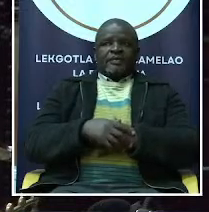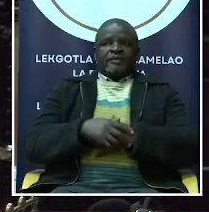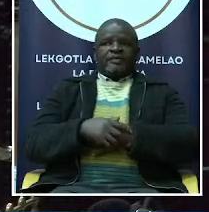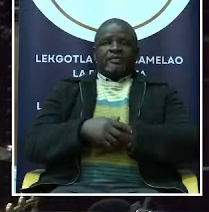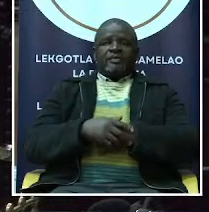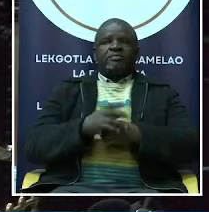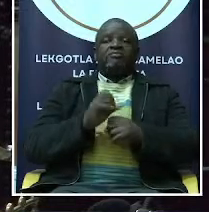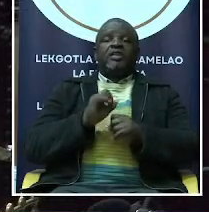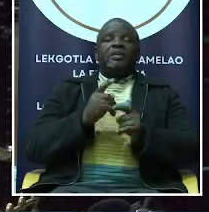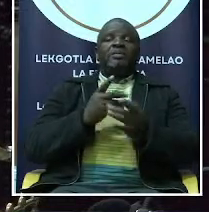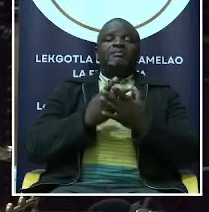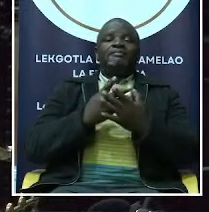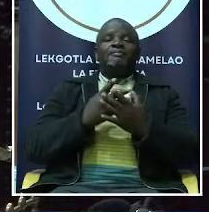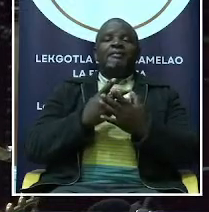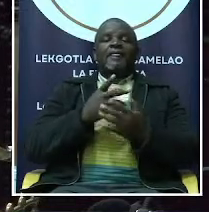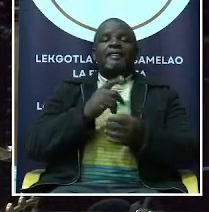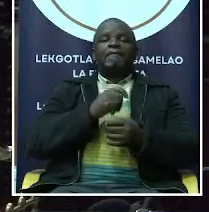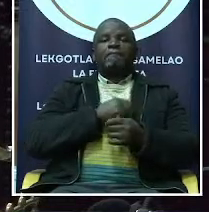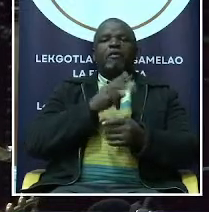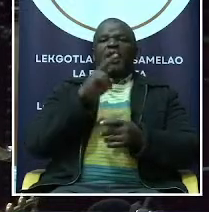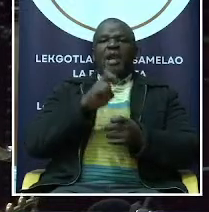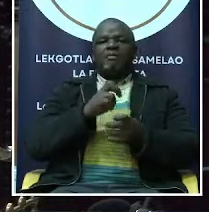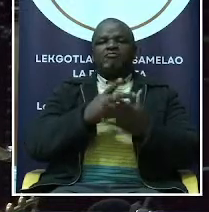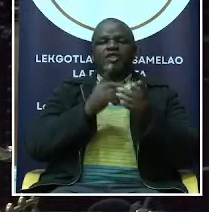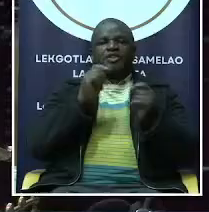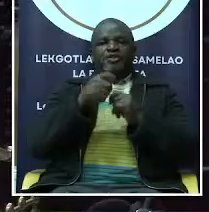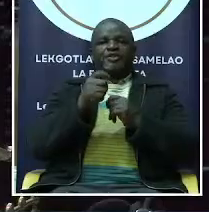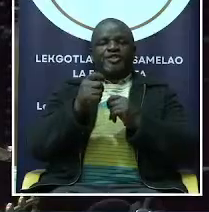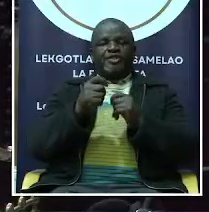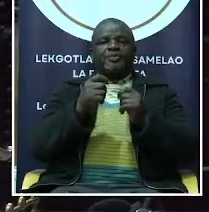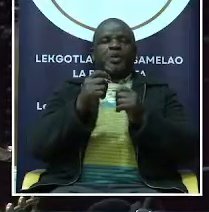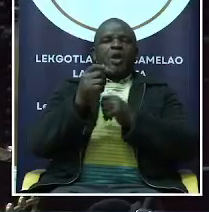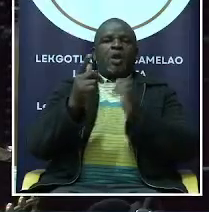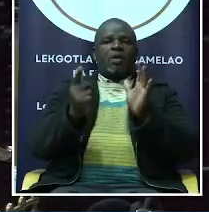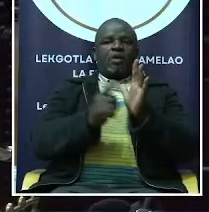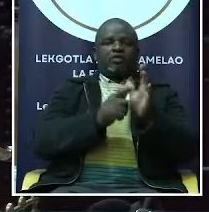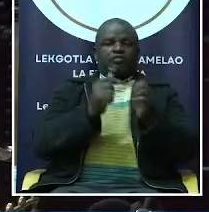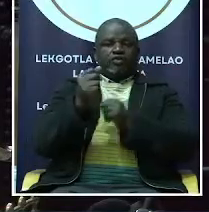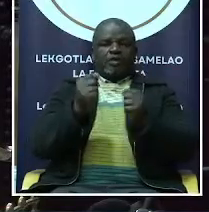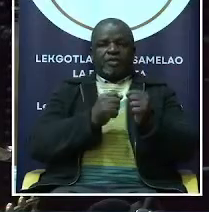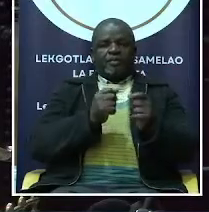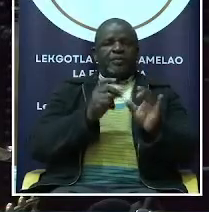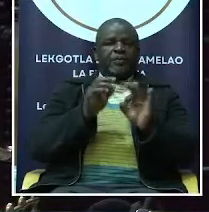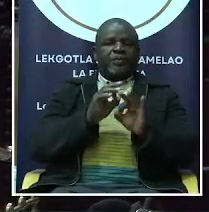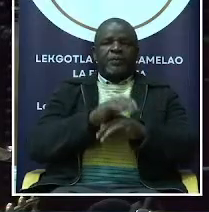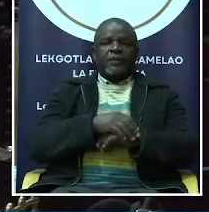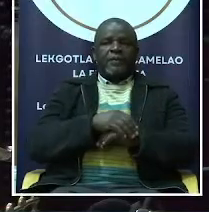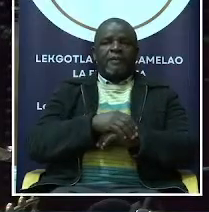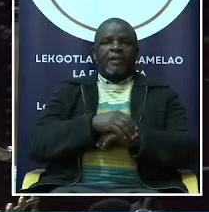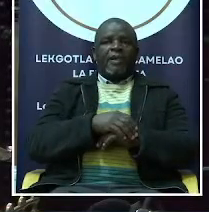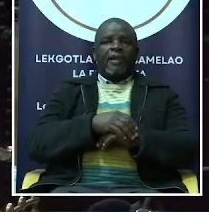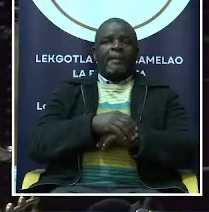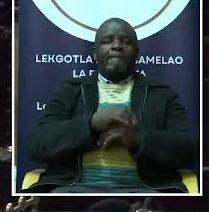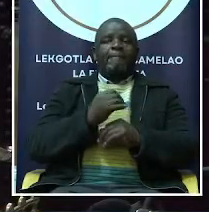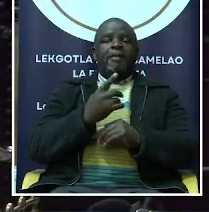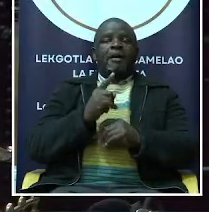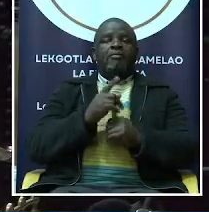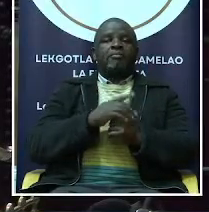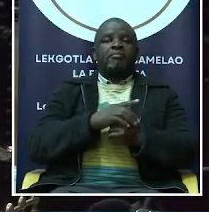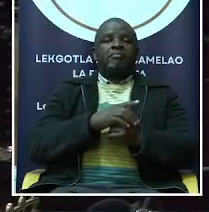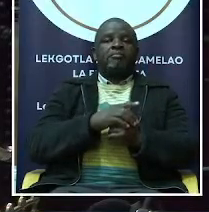Okay, we don't necessarily have to change the legislative structure, but we